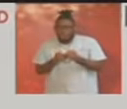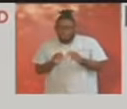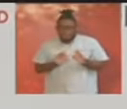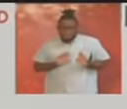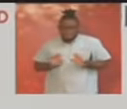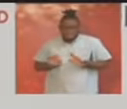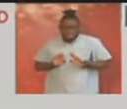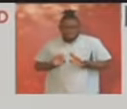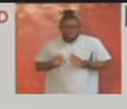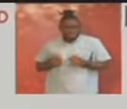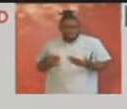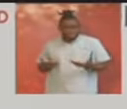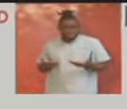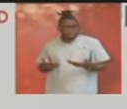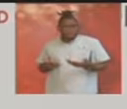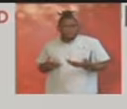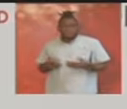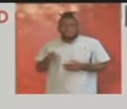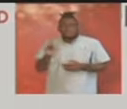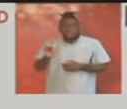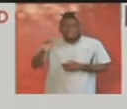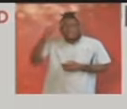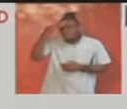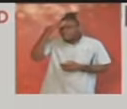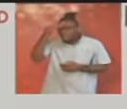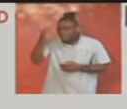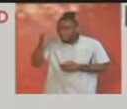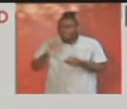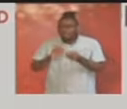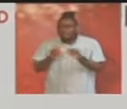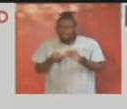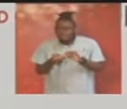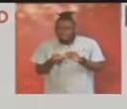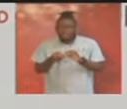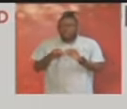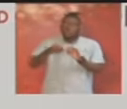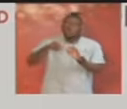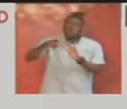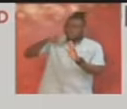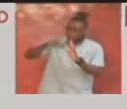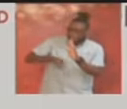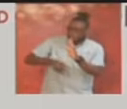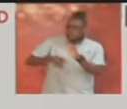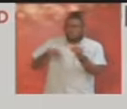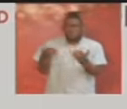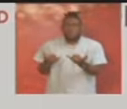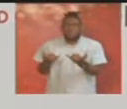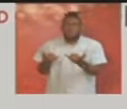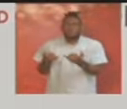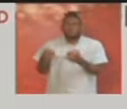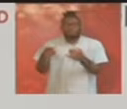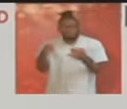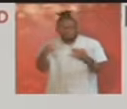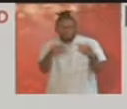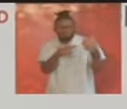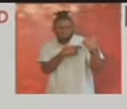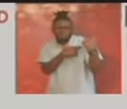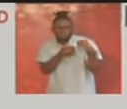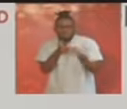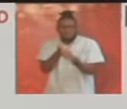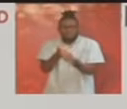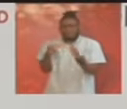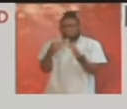is what is driving the relatively low numbers, the relatively low occupancy, the relatively small numbers of cases from day to day.